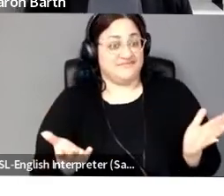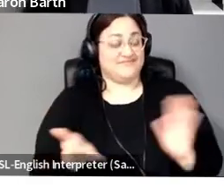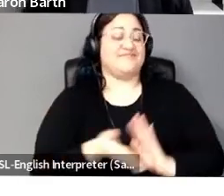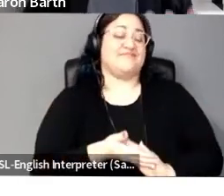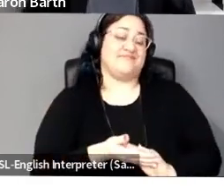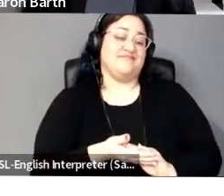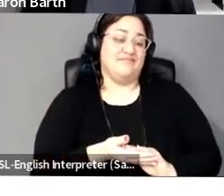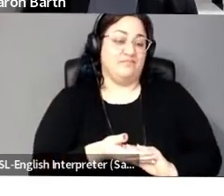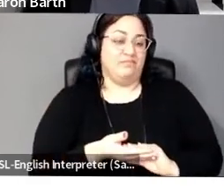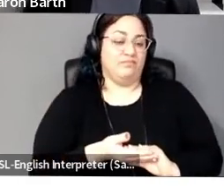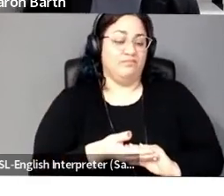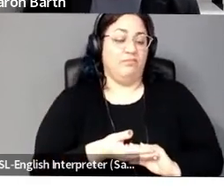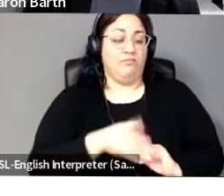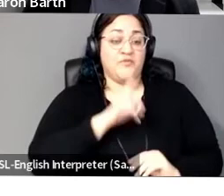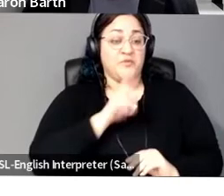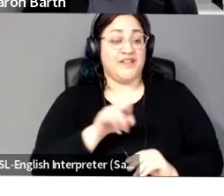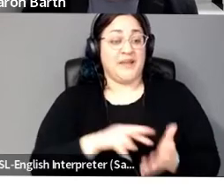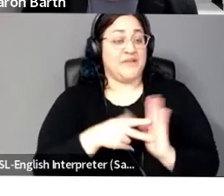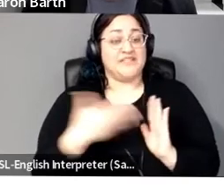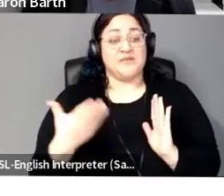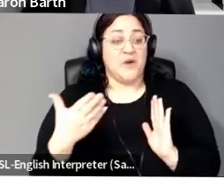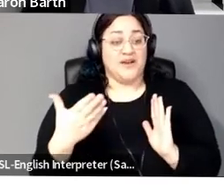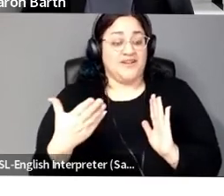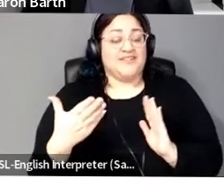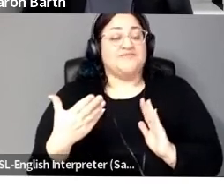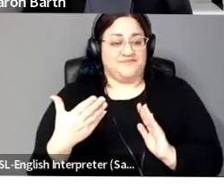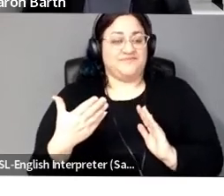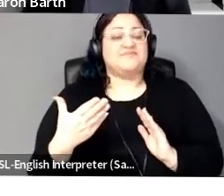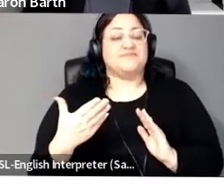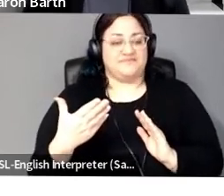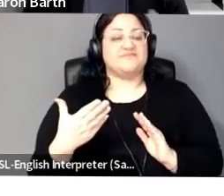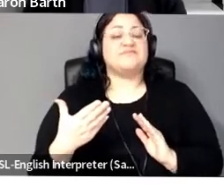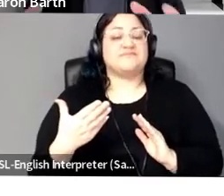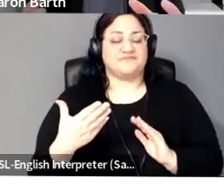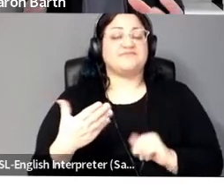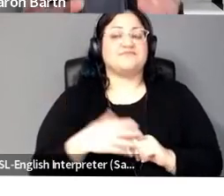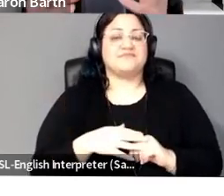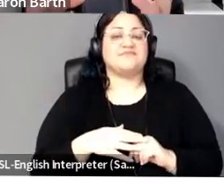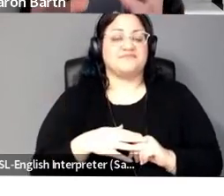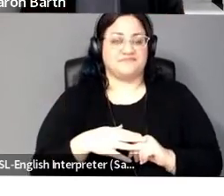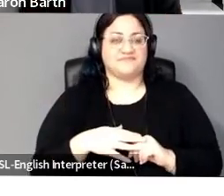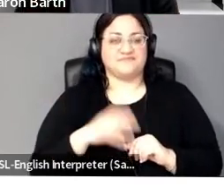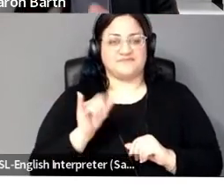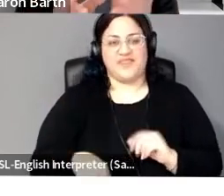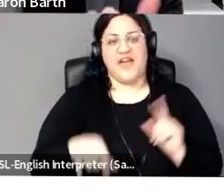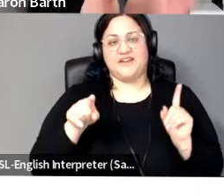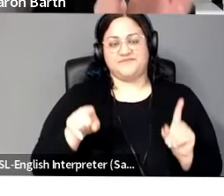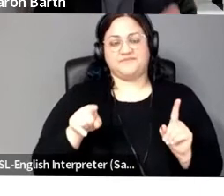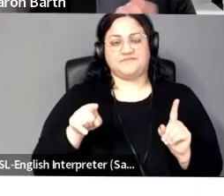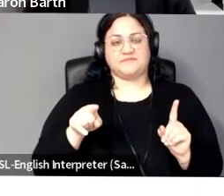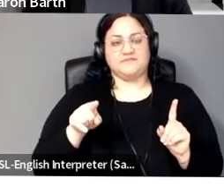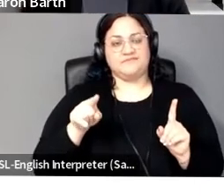source of what is now being called unconscious bias. It's kind of been reserved for